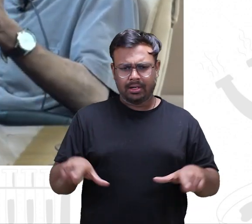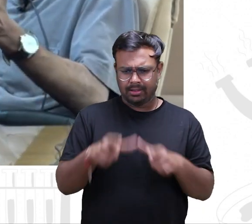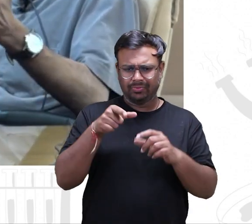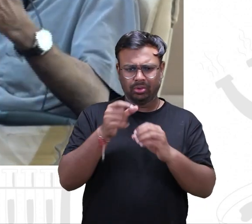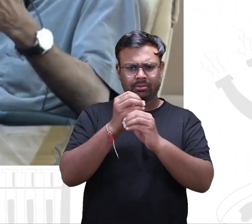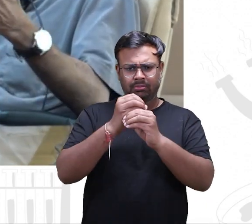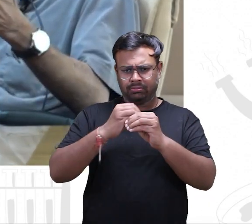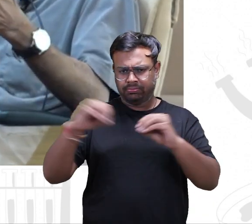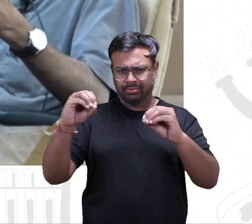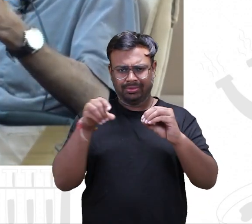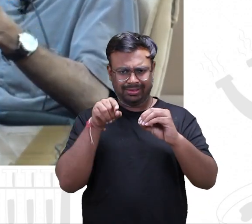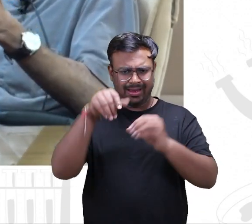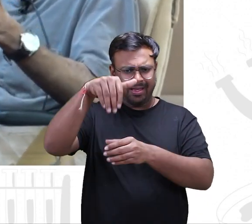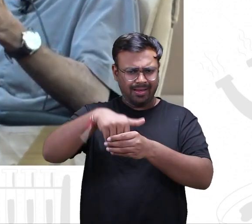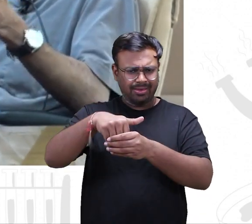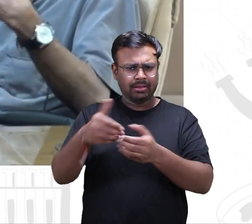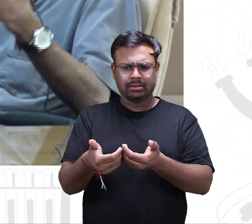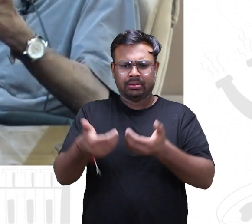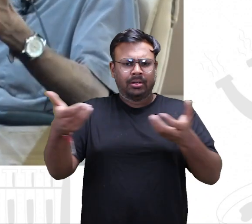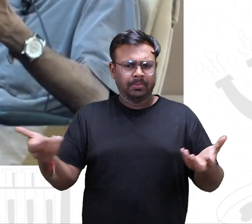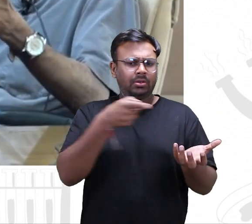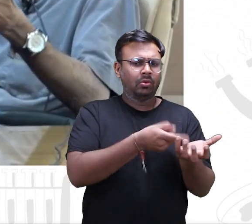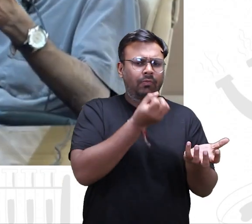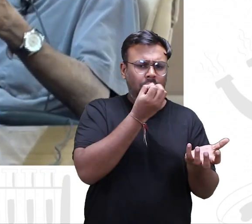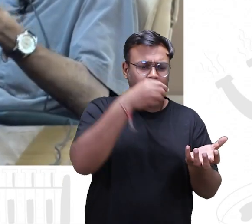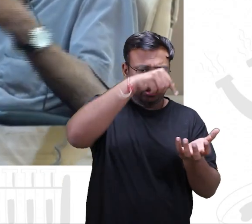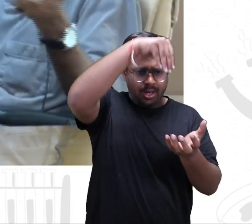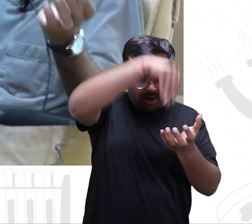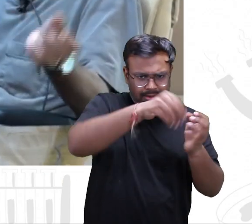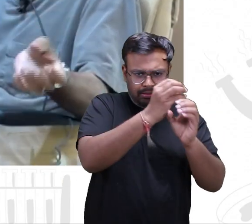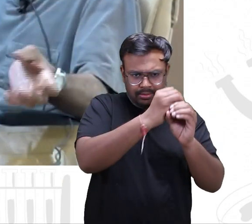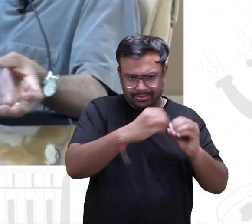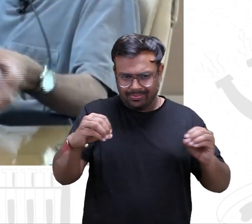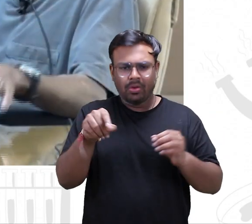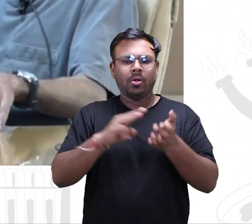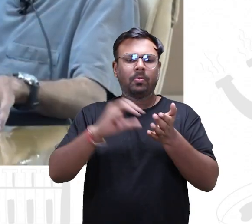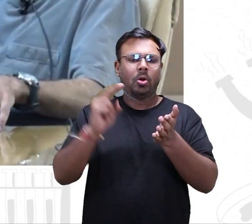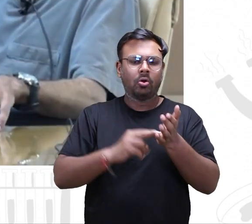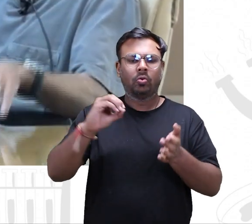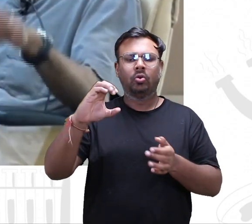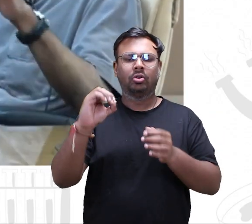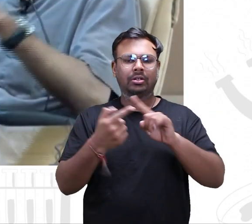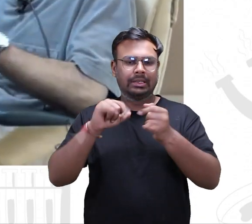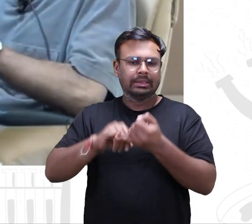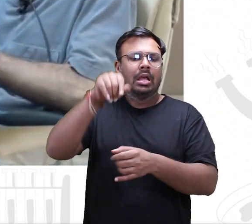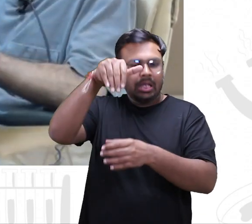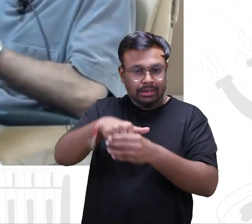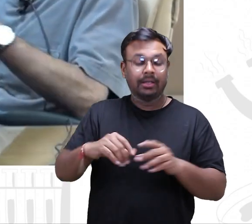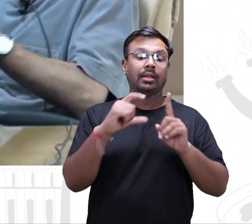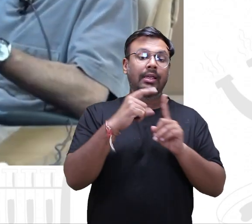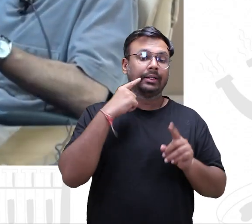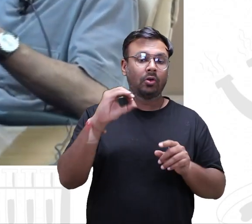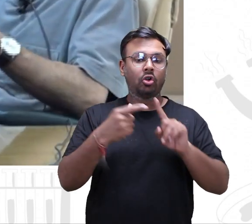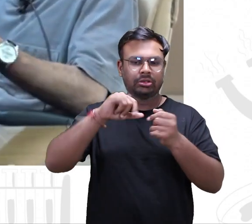in plants that are divided, flowering plants are divided into monocots, which is cereals, and